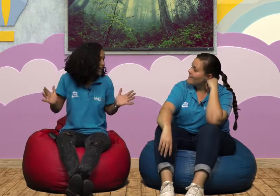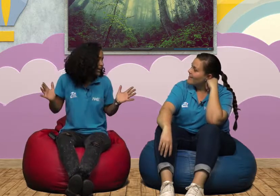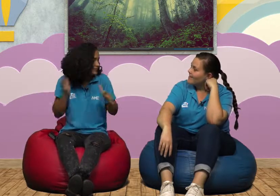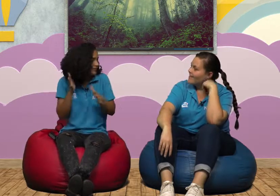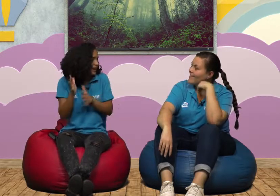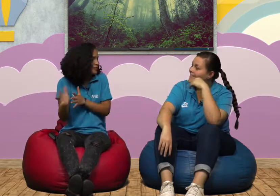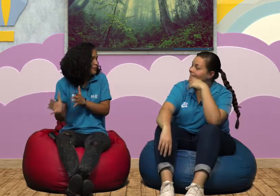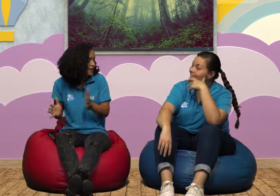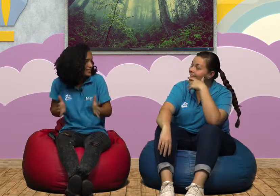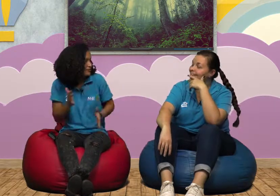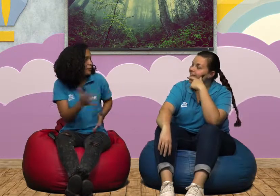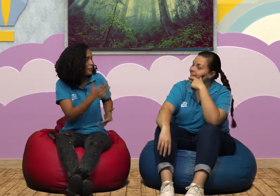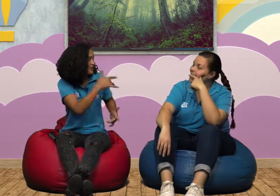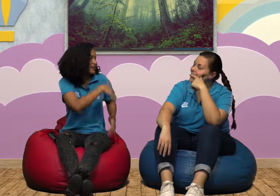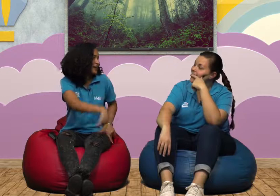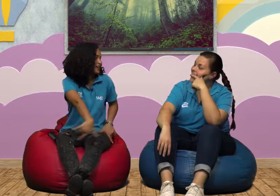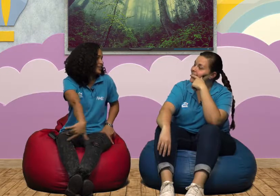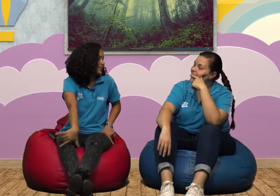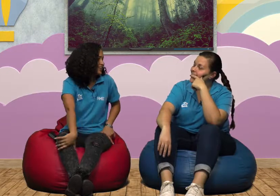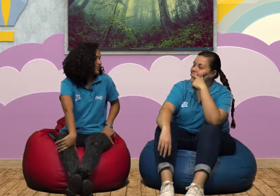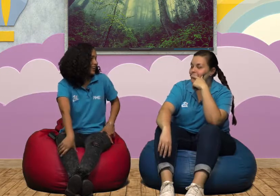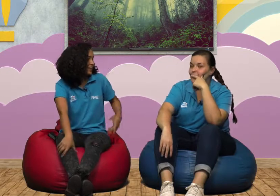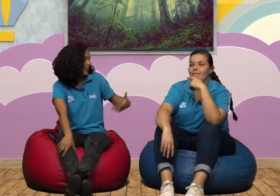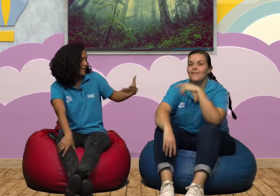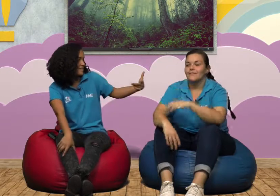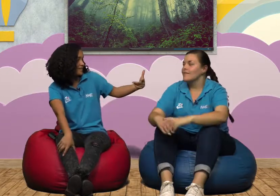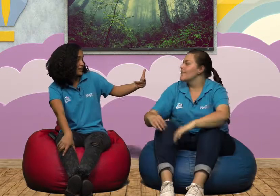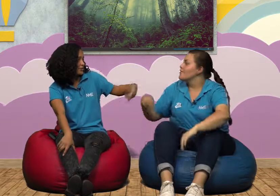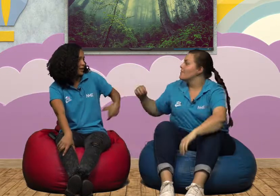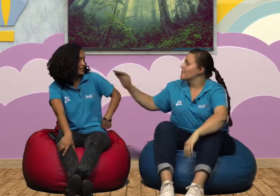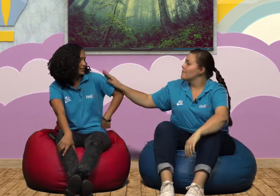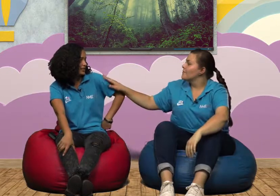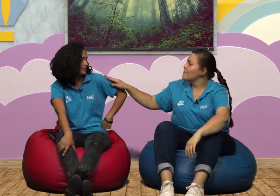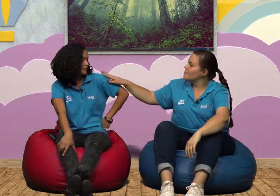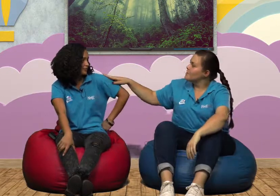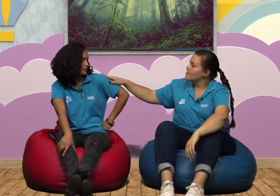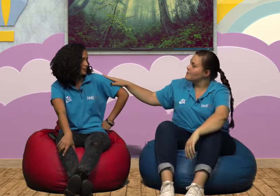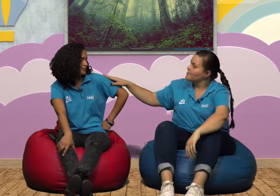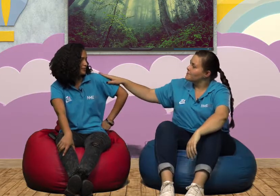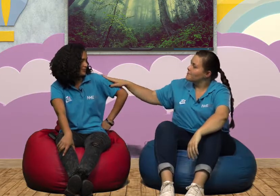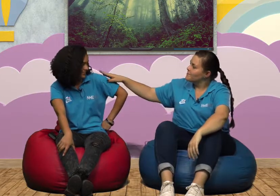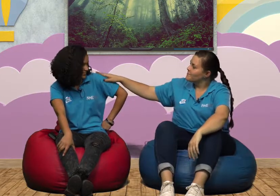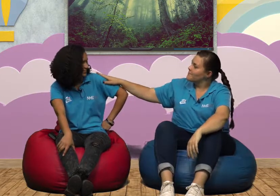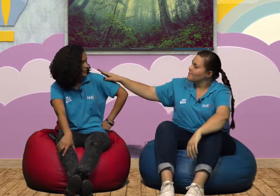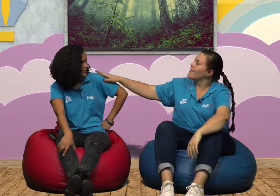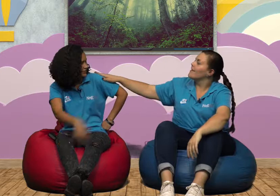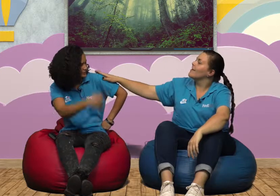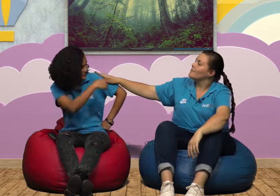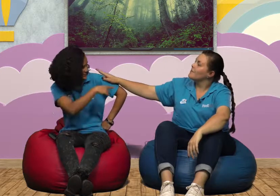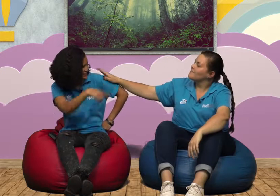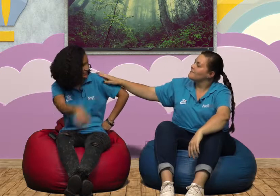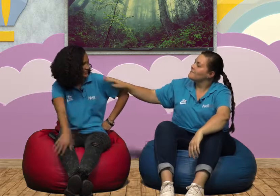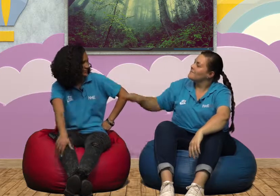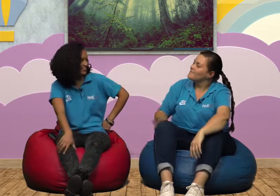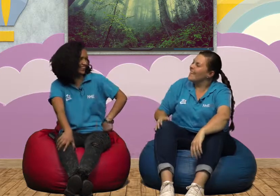moves and his fire ways from the dragon. Like, you should watch it. You're special. You know, you're